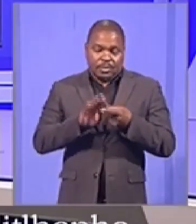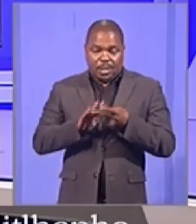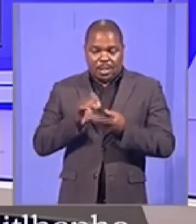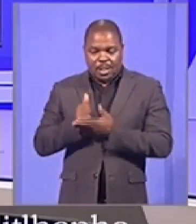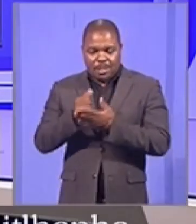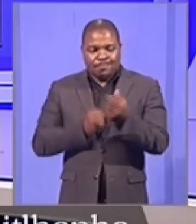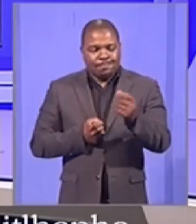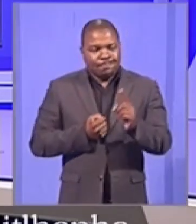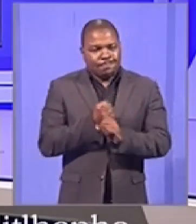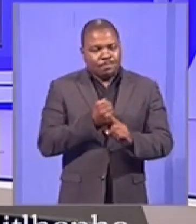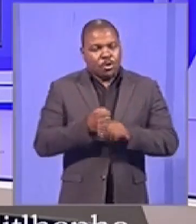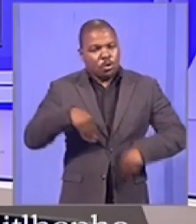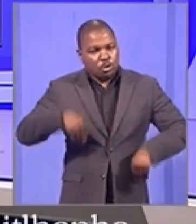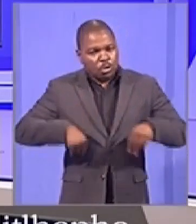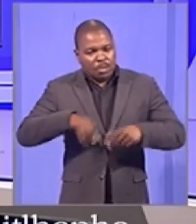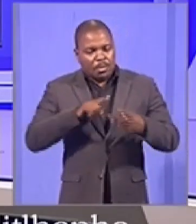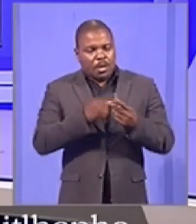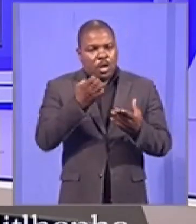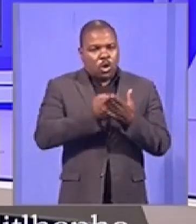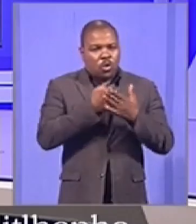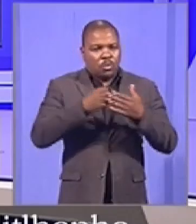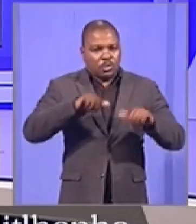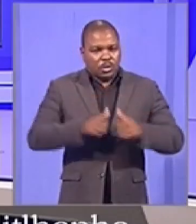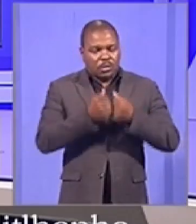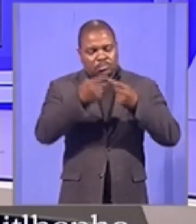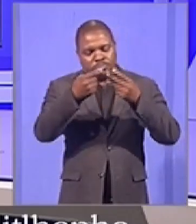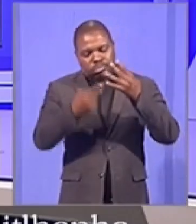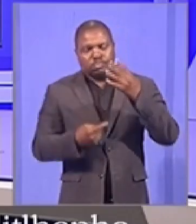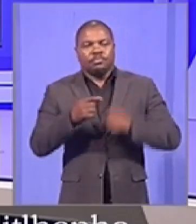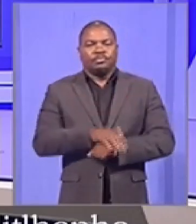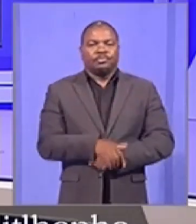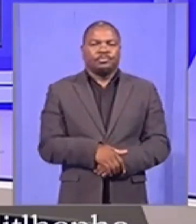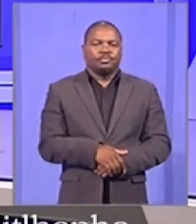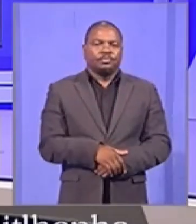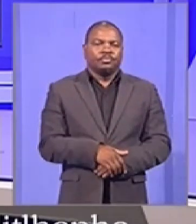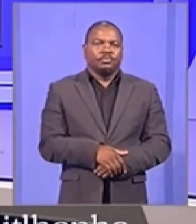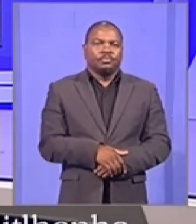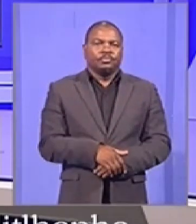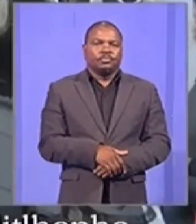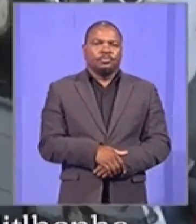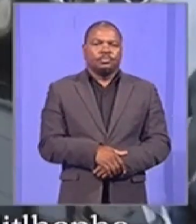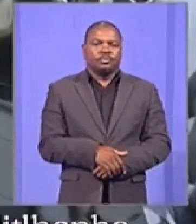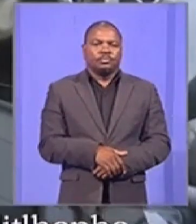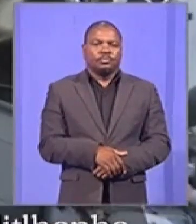bonweenwee le dikgwetlho tsa ikonomi magareng a tse dingwe.